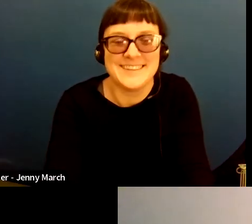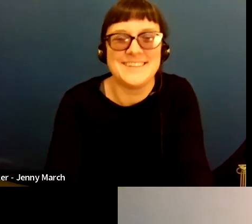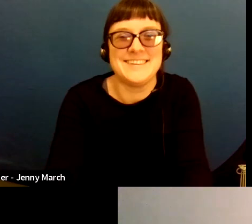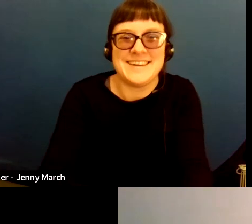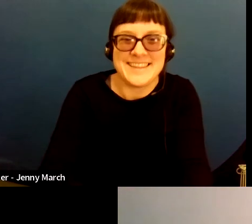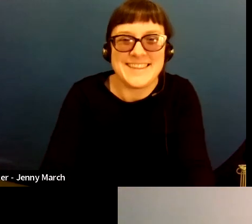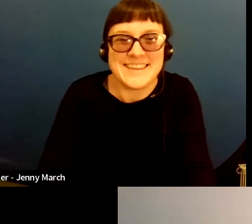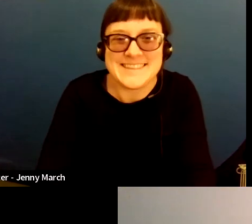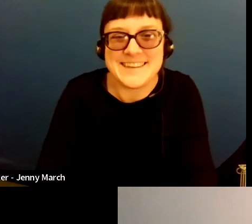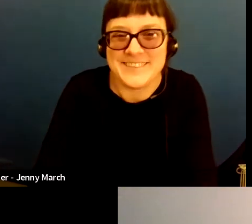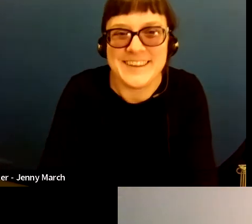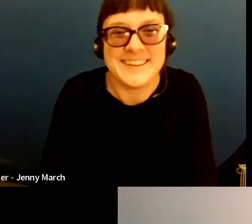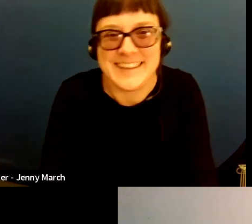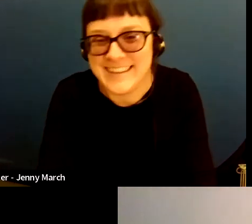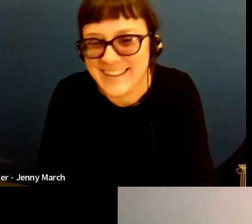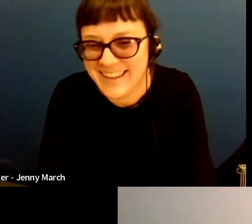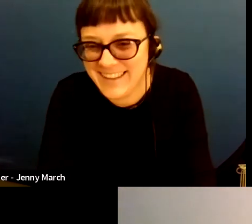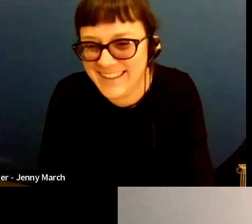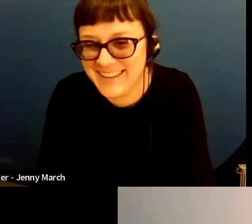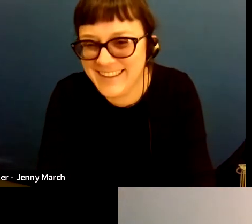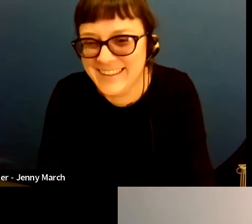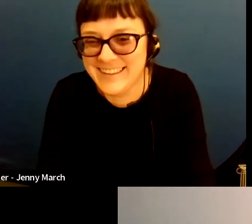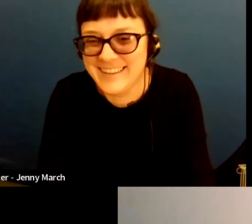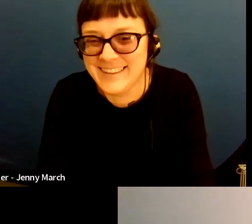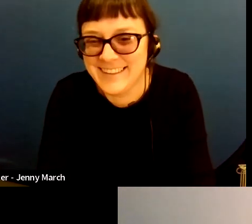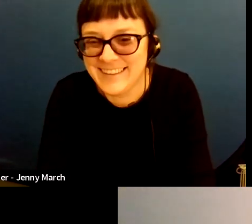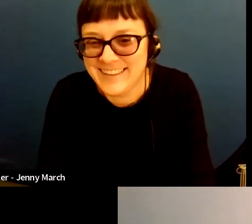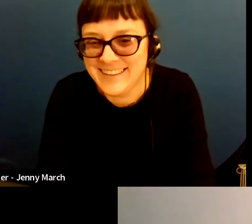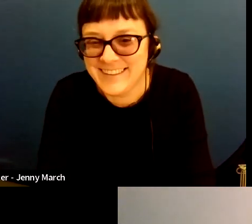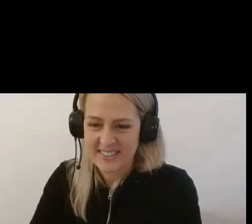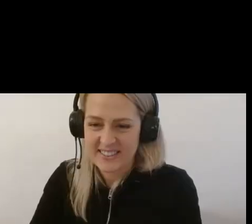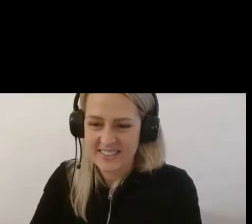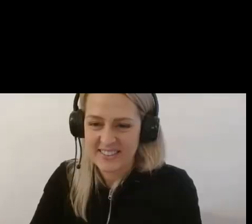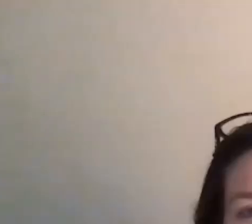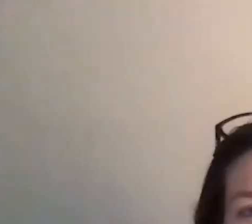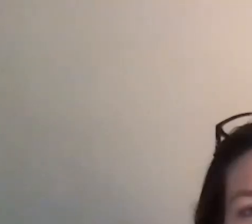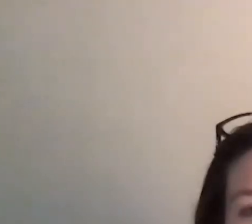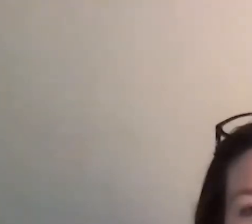Lovely working with you. Yeah. Thank you, Jay. Bye. Thank you. Bye. Bye.